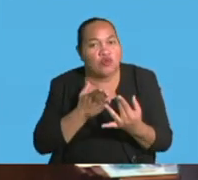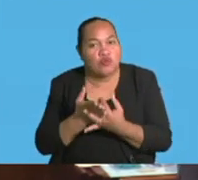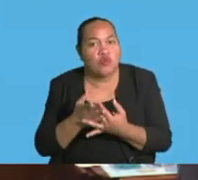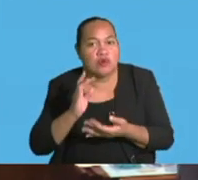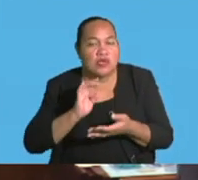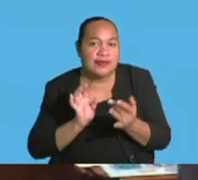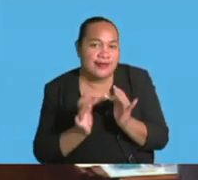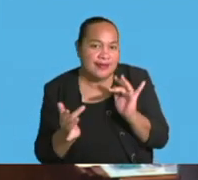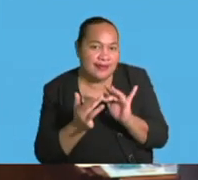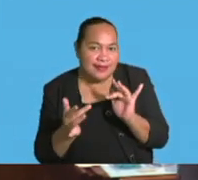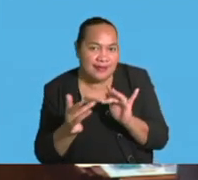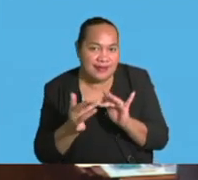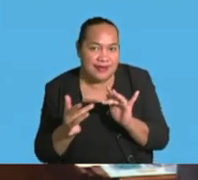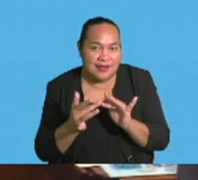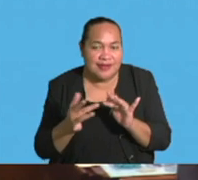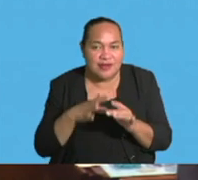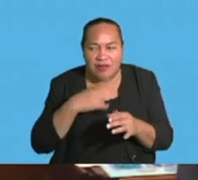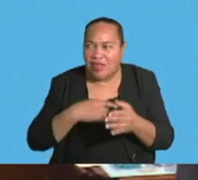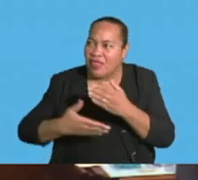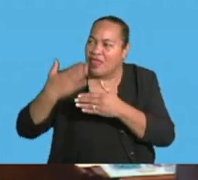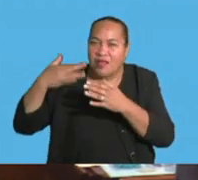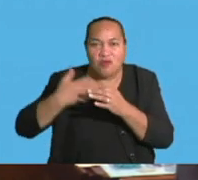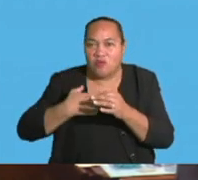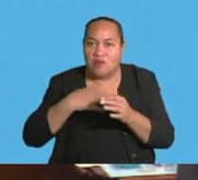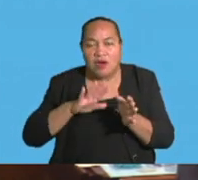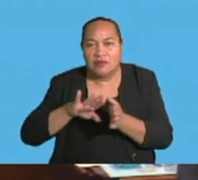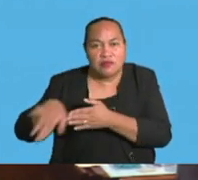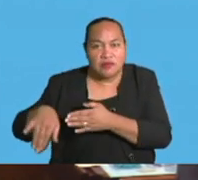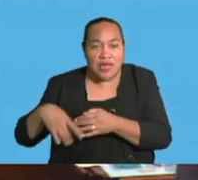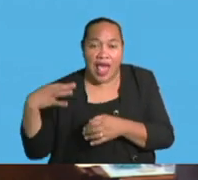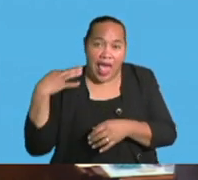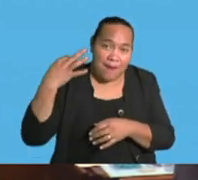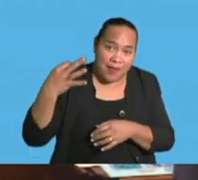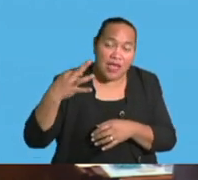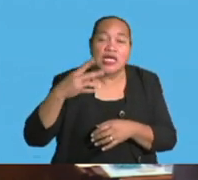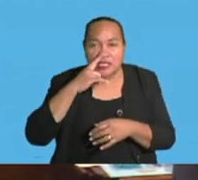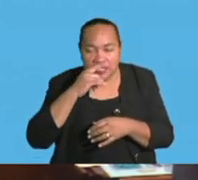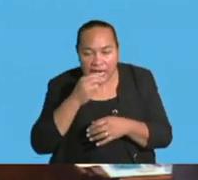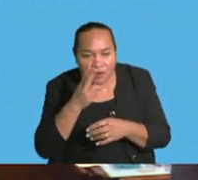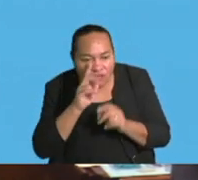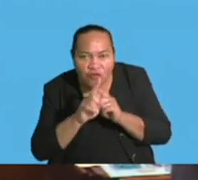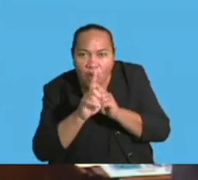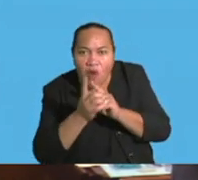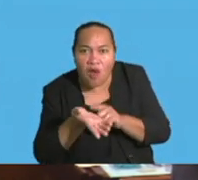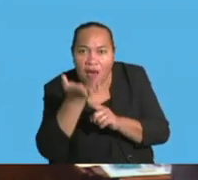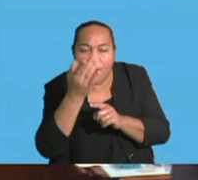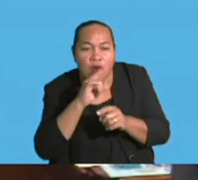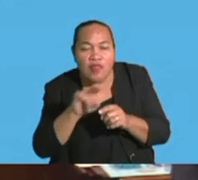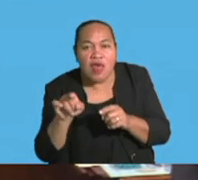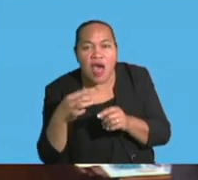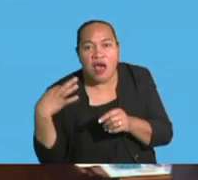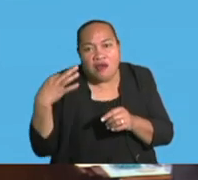opposed to the months that have been the practice for decades. Applicants should also be able to track the stages of their